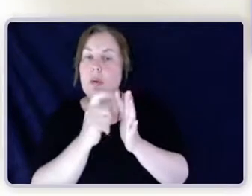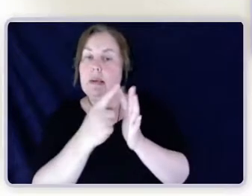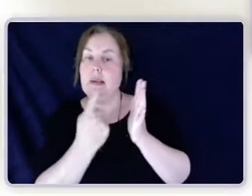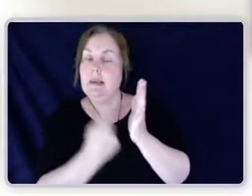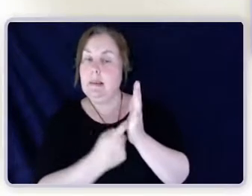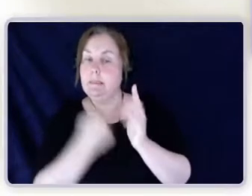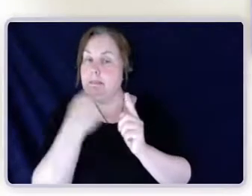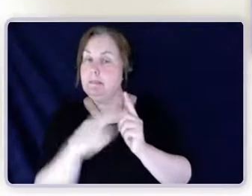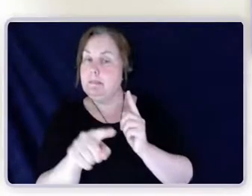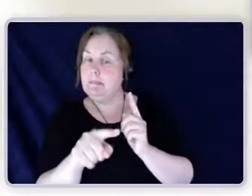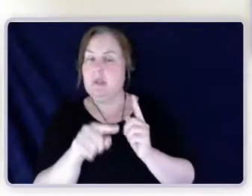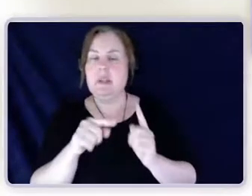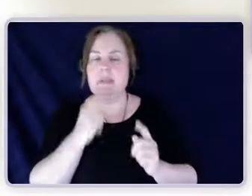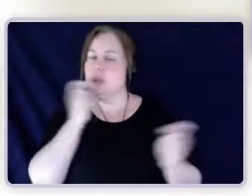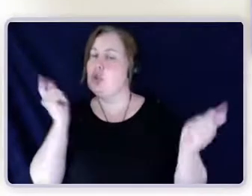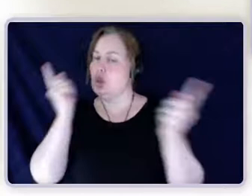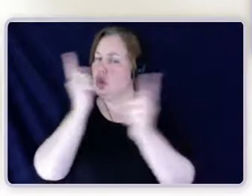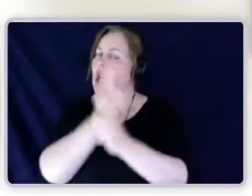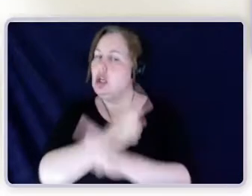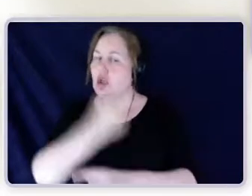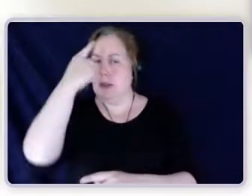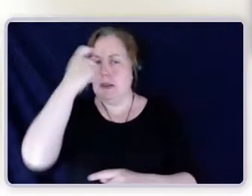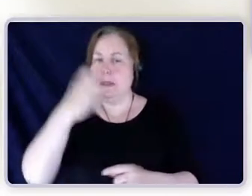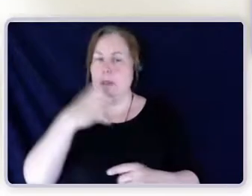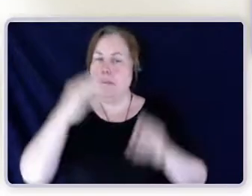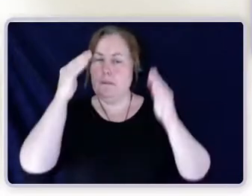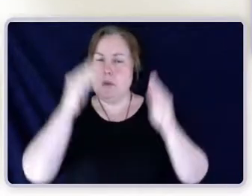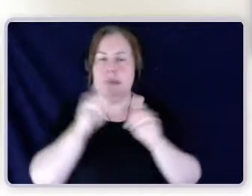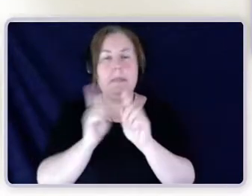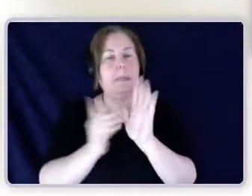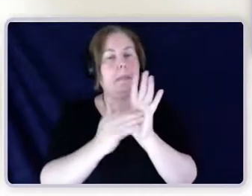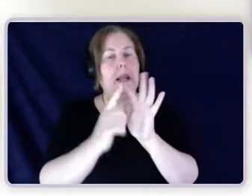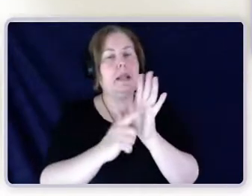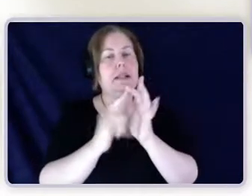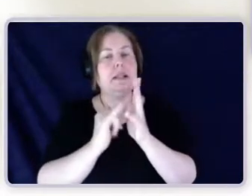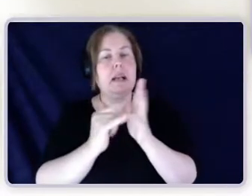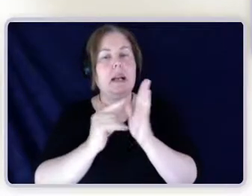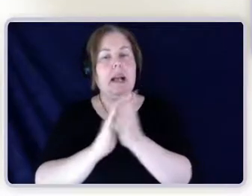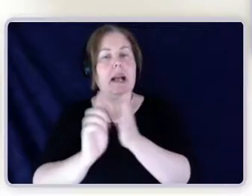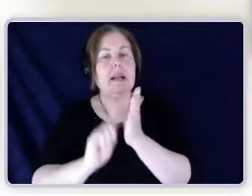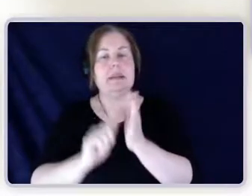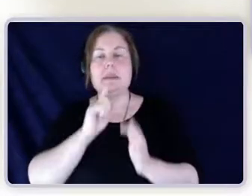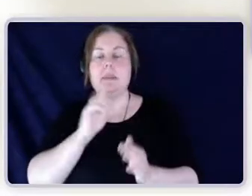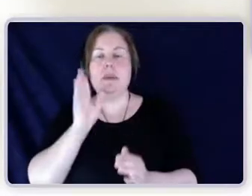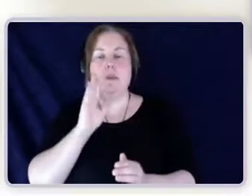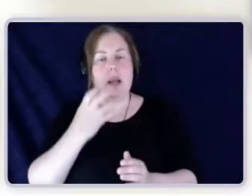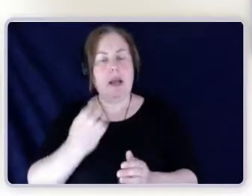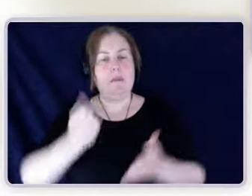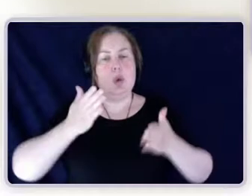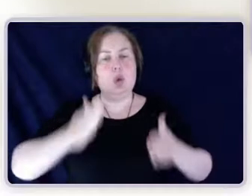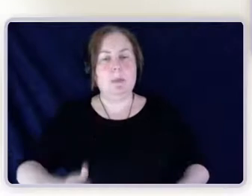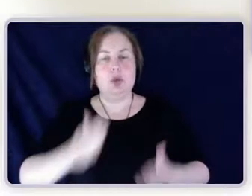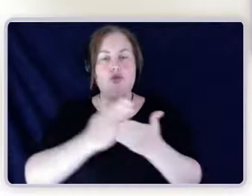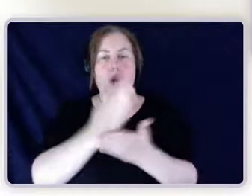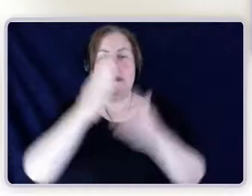got a much larger human rights focus. So it moves away from what's in the person's best interests or what we think is